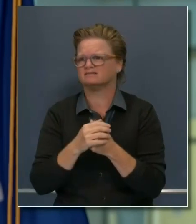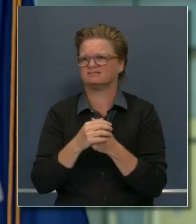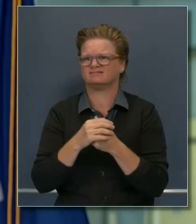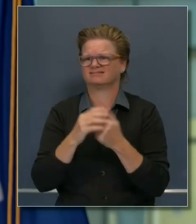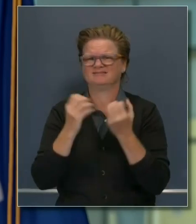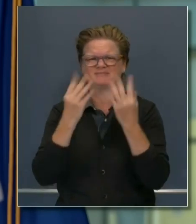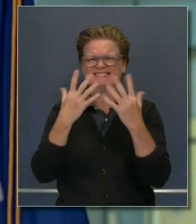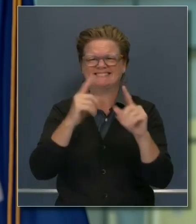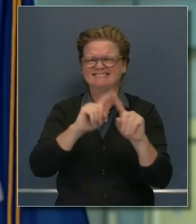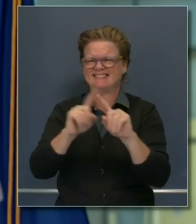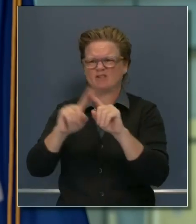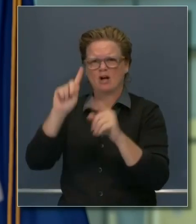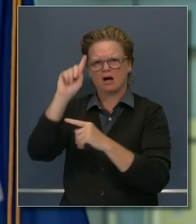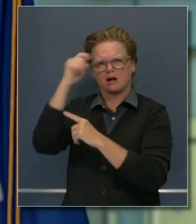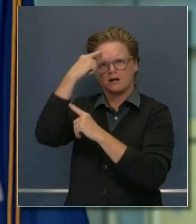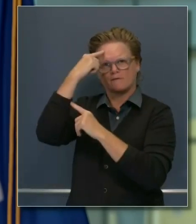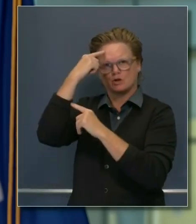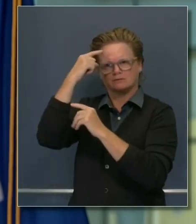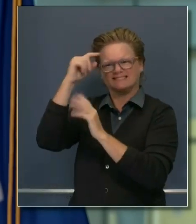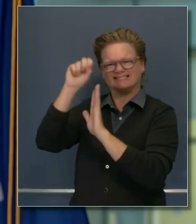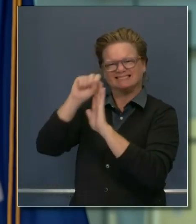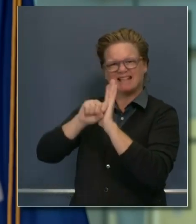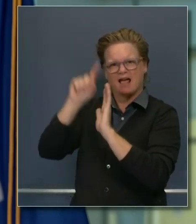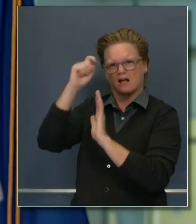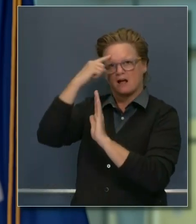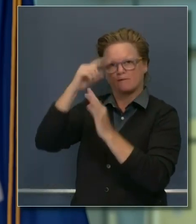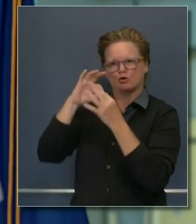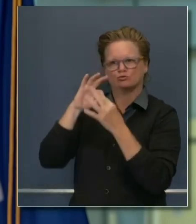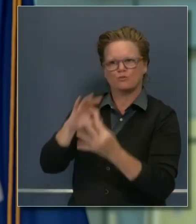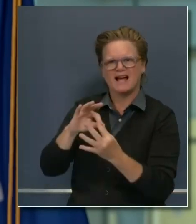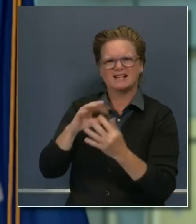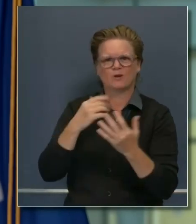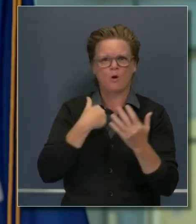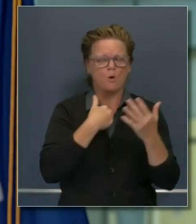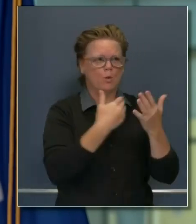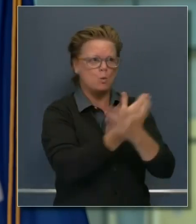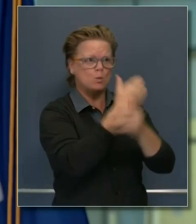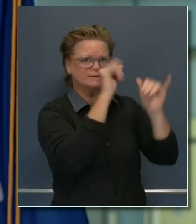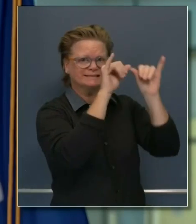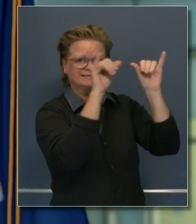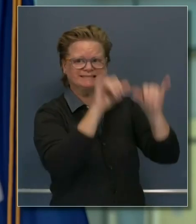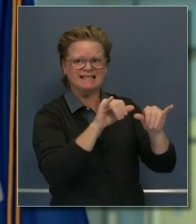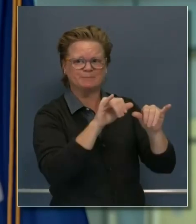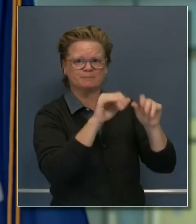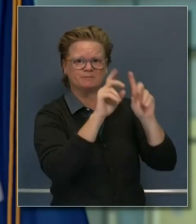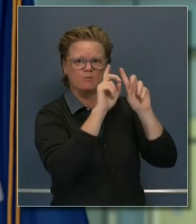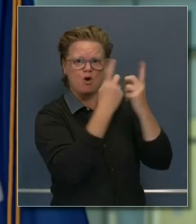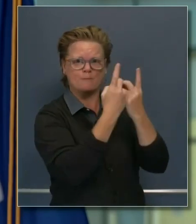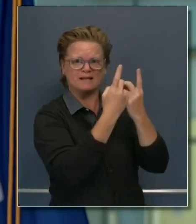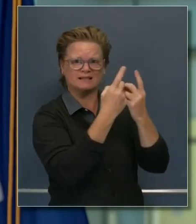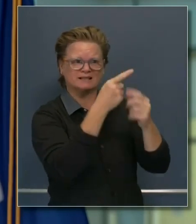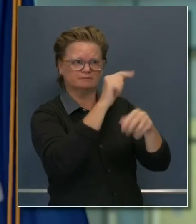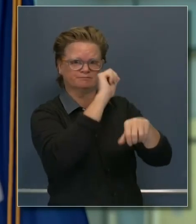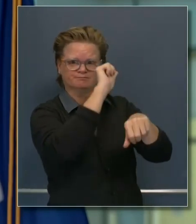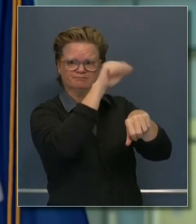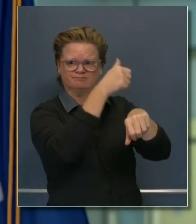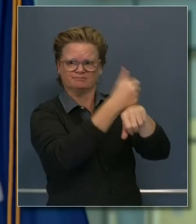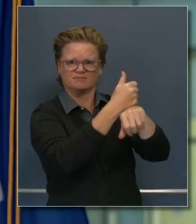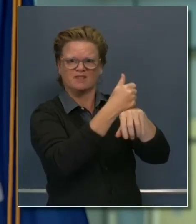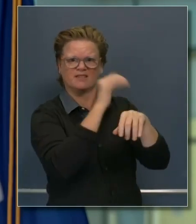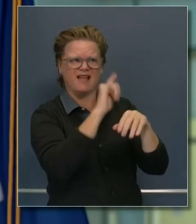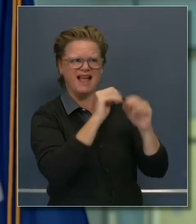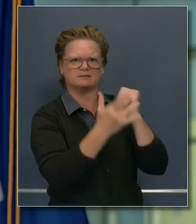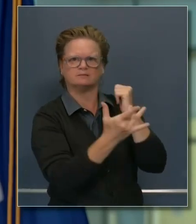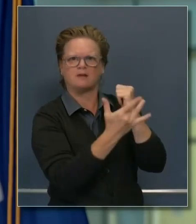created an Office of Digital Innovation, brought to bear some real guidance and expertise by recruiting